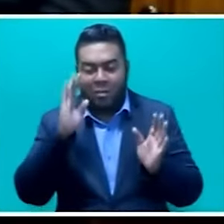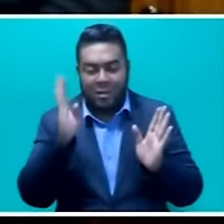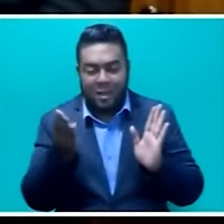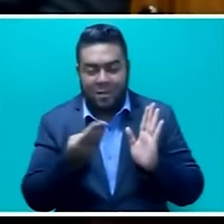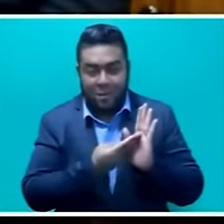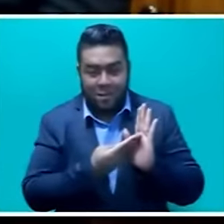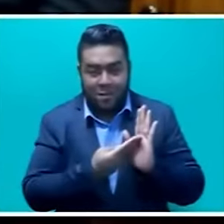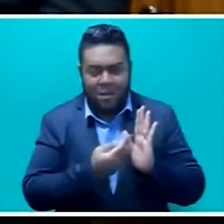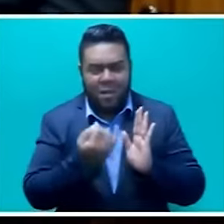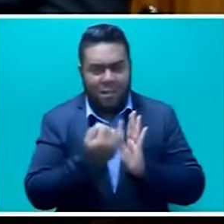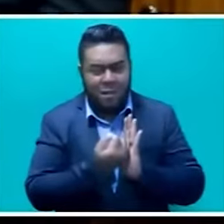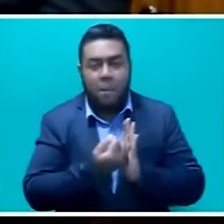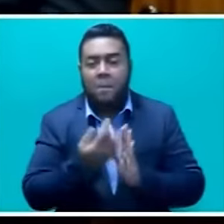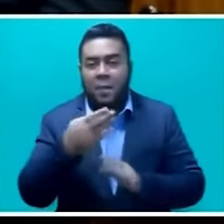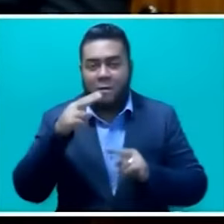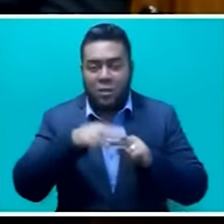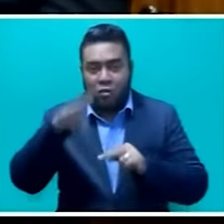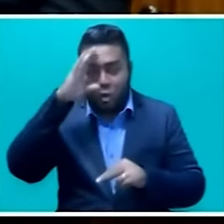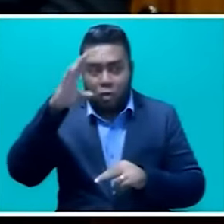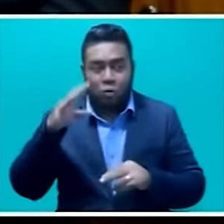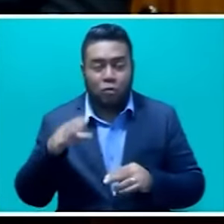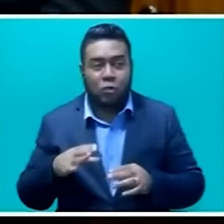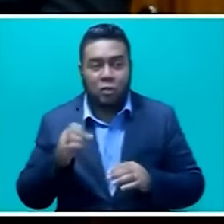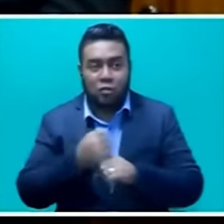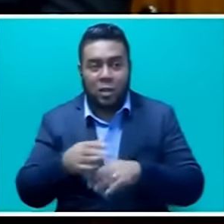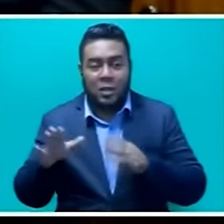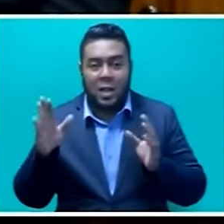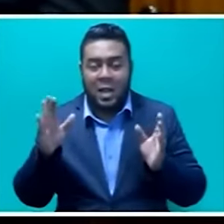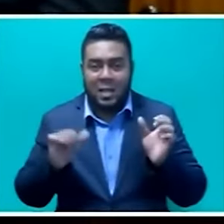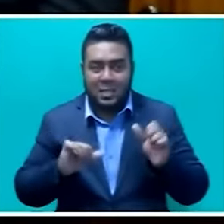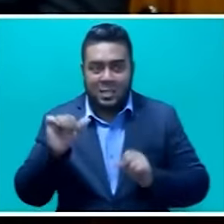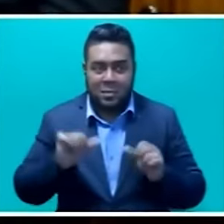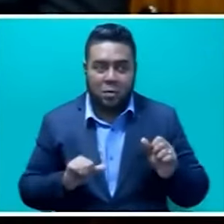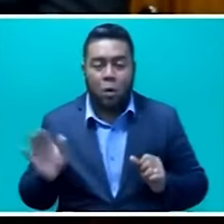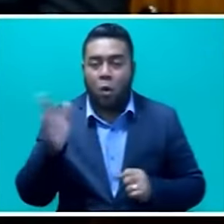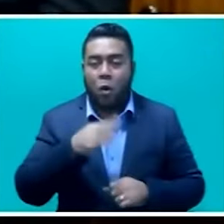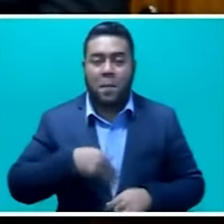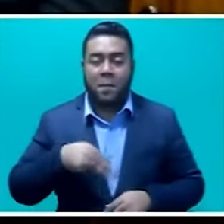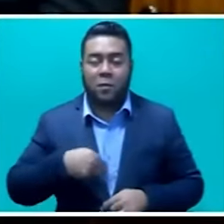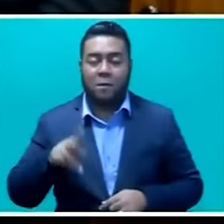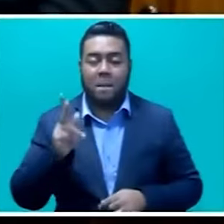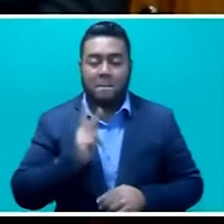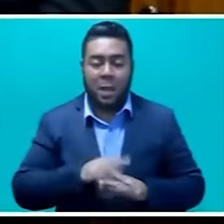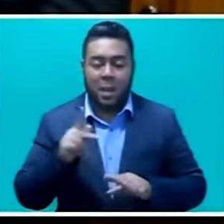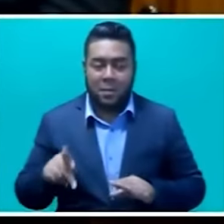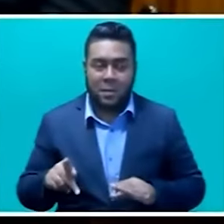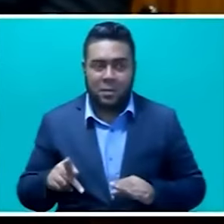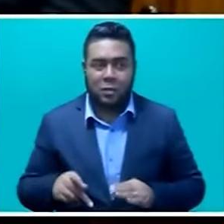Gender Assessment. I would like to invite and urge all members of Parliament and relevant